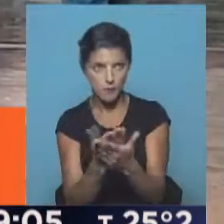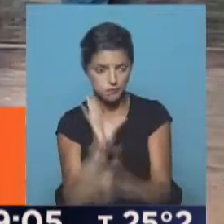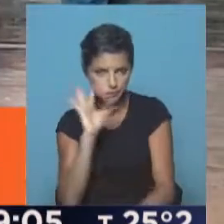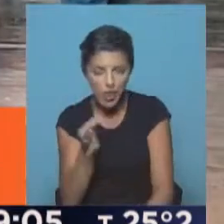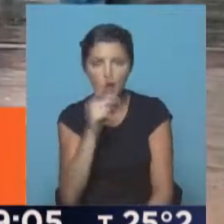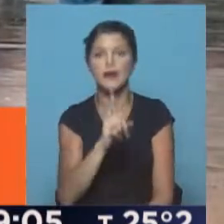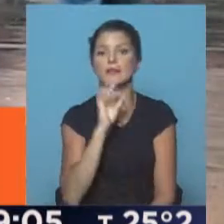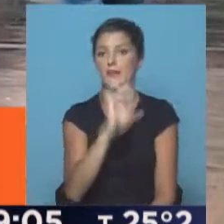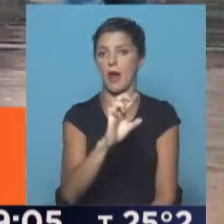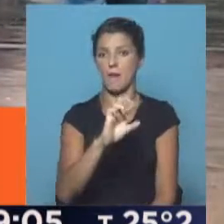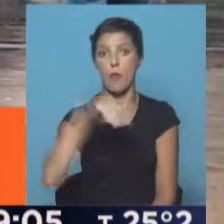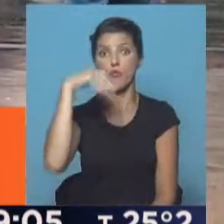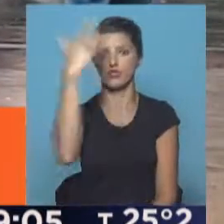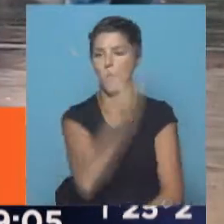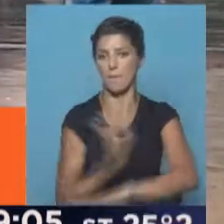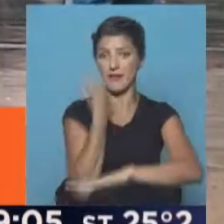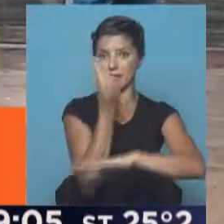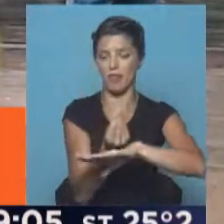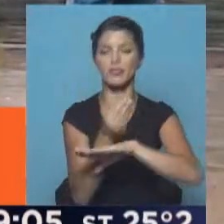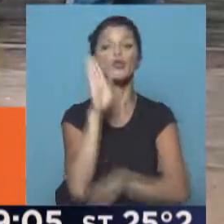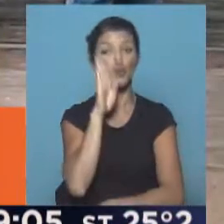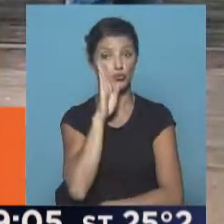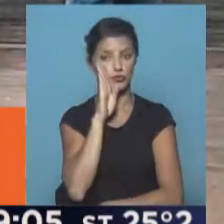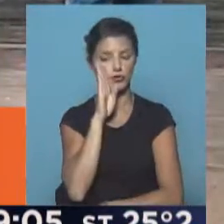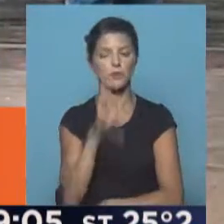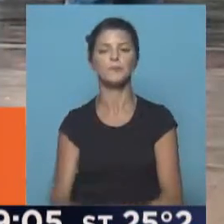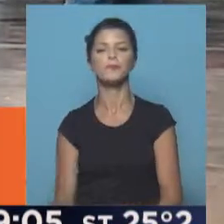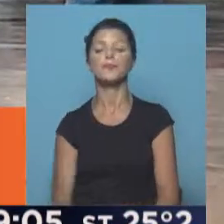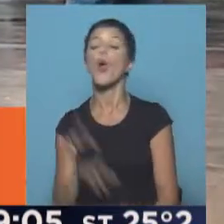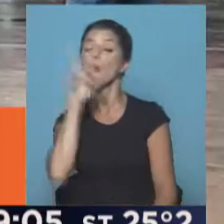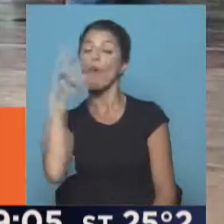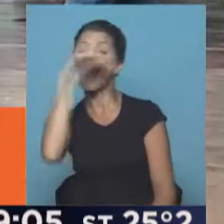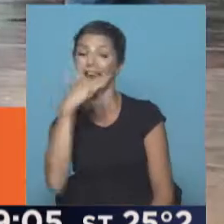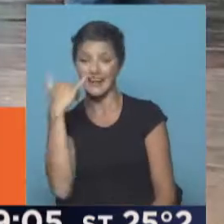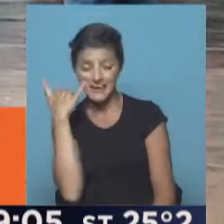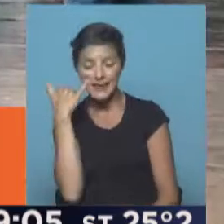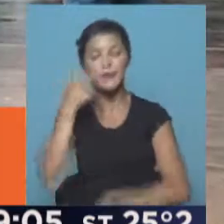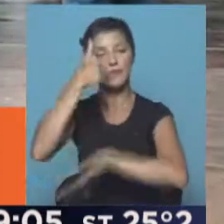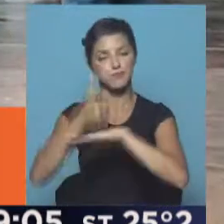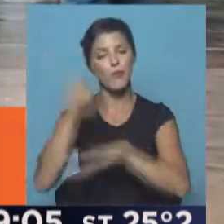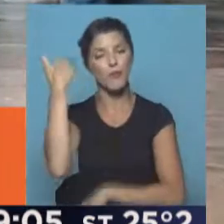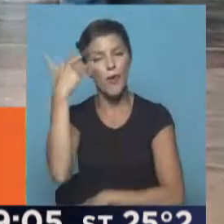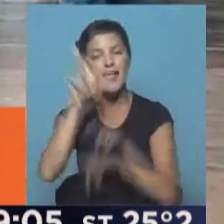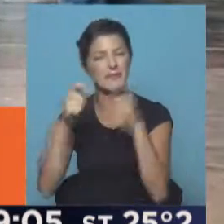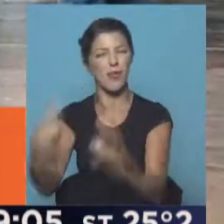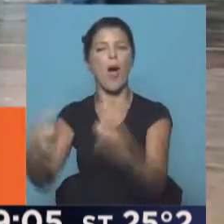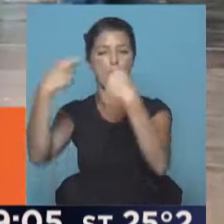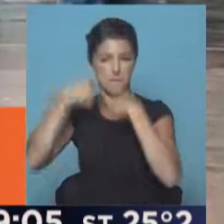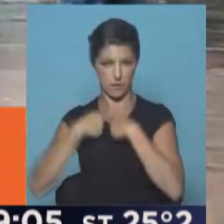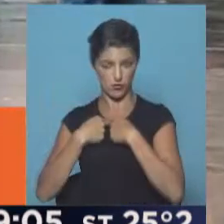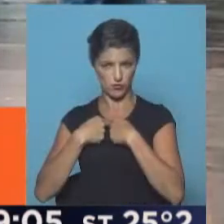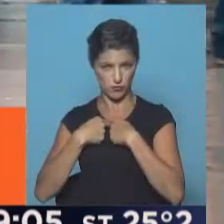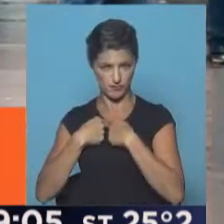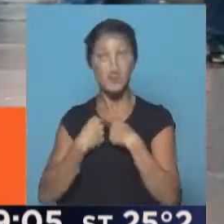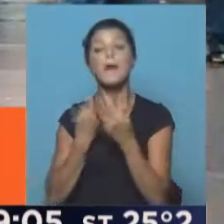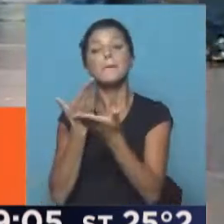Trump fuera el presidente electo de los Estados Unidos, Hillary Clinton le habló a la población y a sus votantes en especial y les pidió